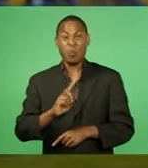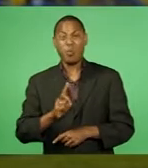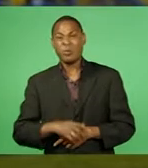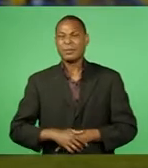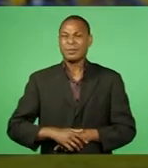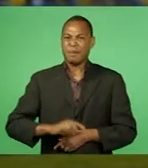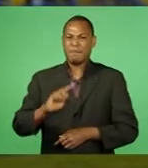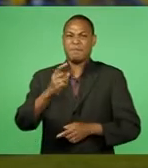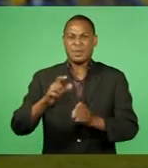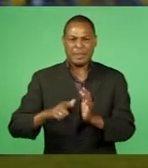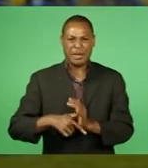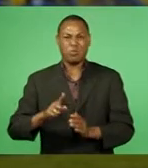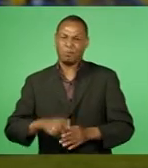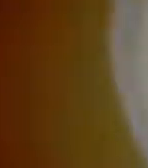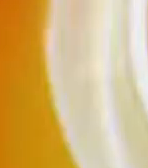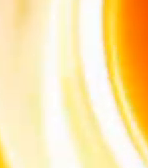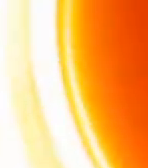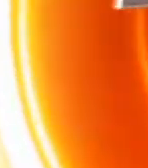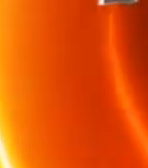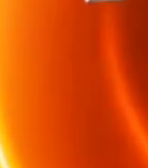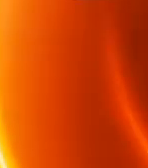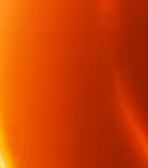in after Reed's shot had hit the woodwork.